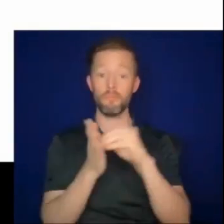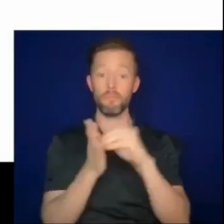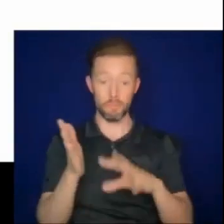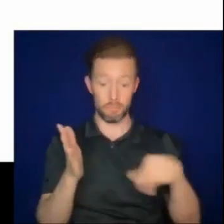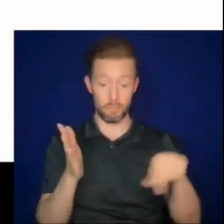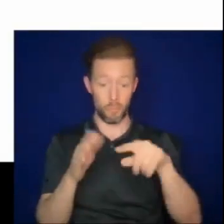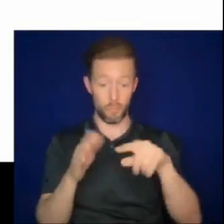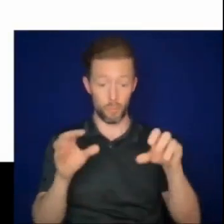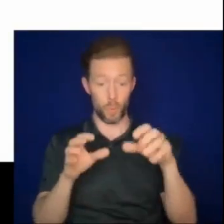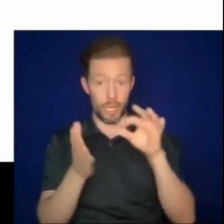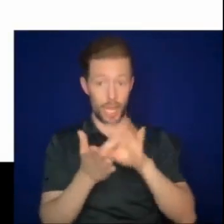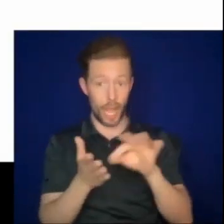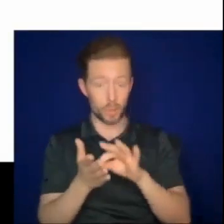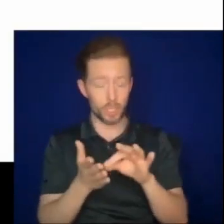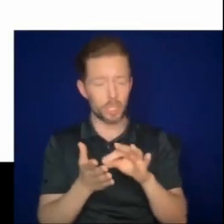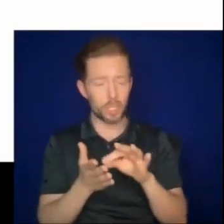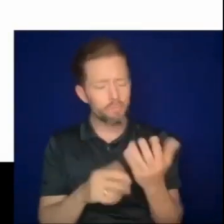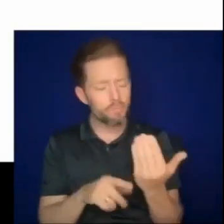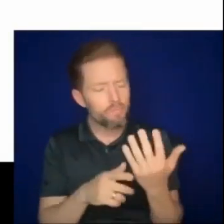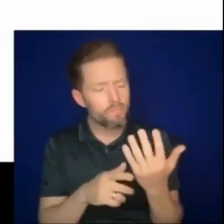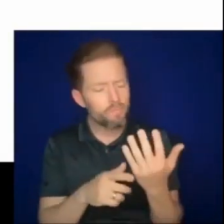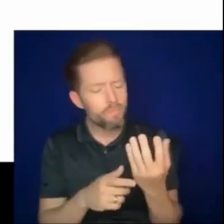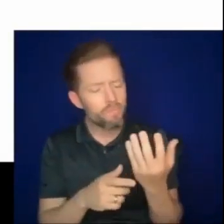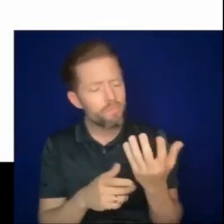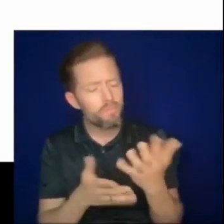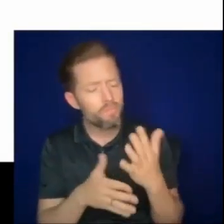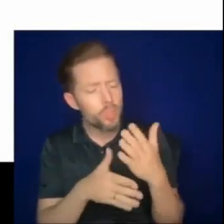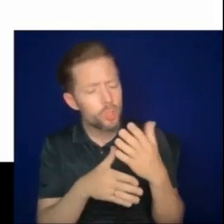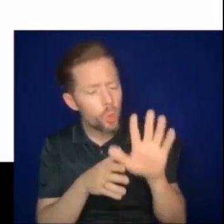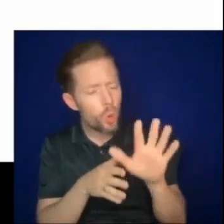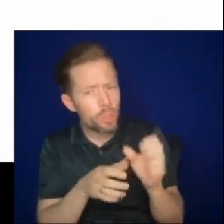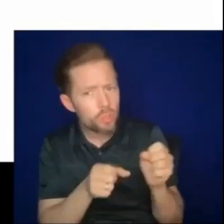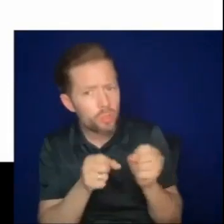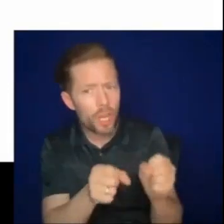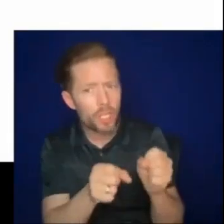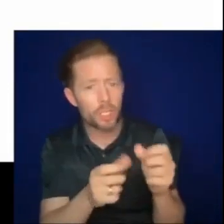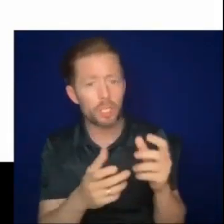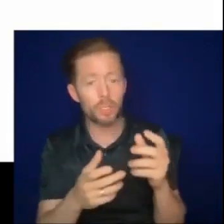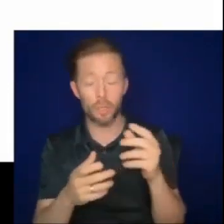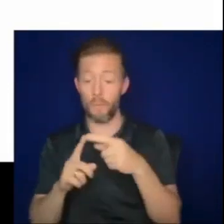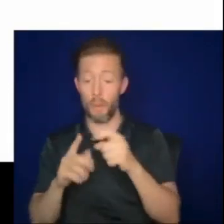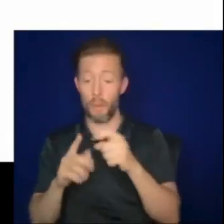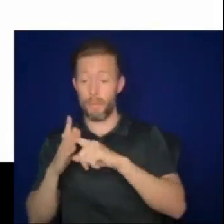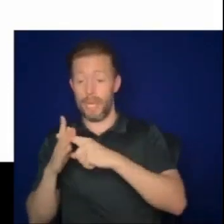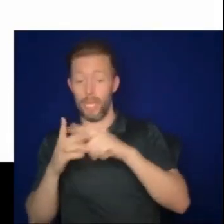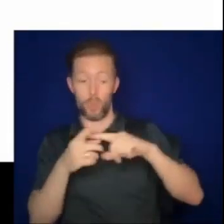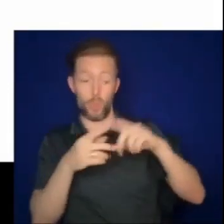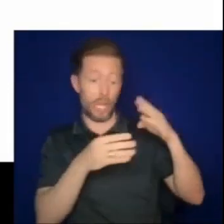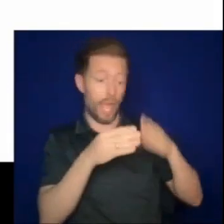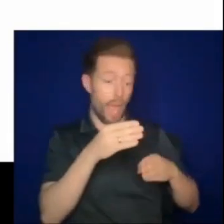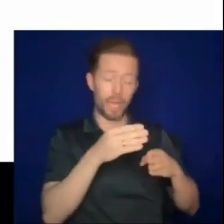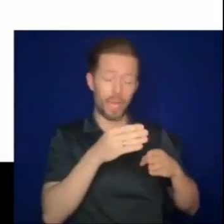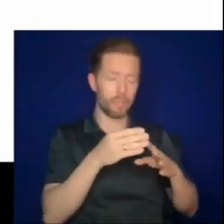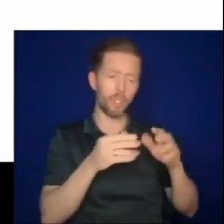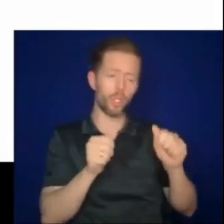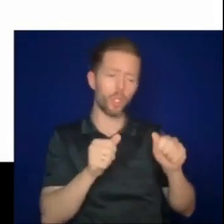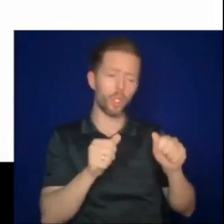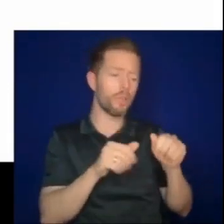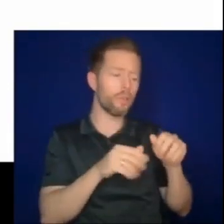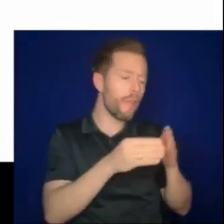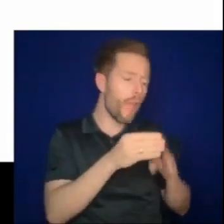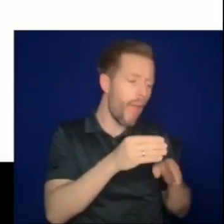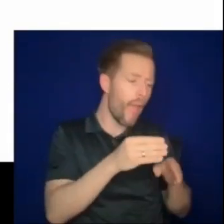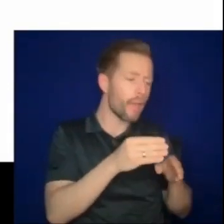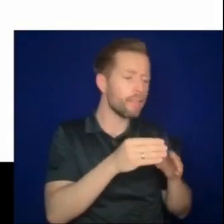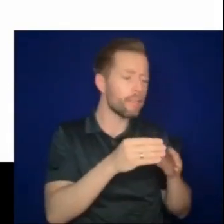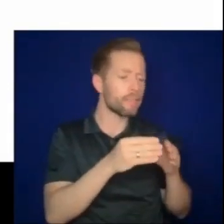that students also, when they are doing counting, that they share their strategies. Remember, we don't always have to start at the beginning and go at the end. Sometimes we go from the end to the other side,